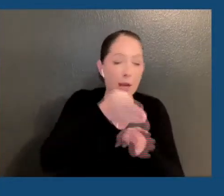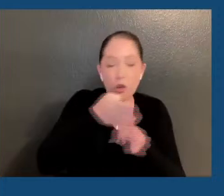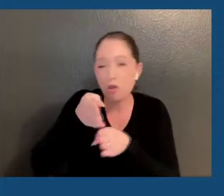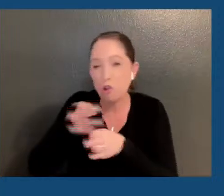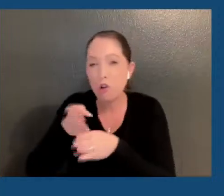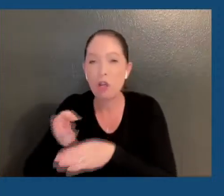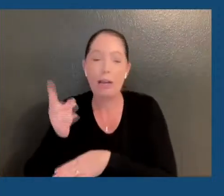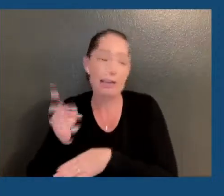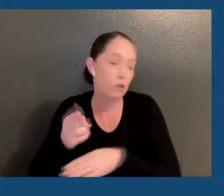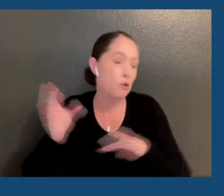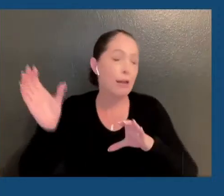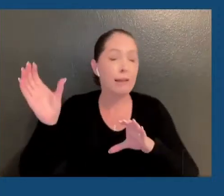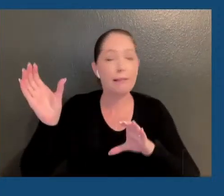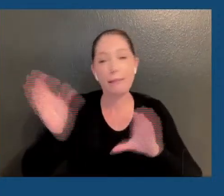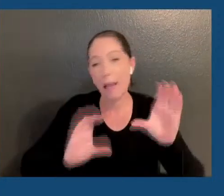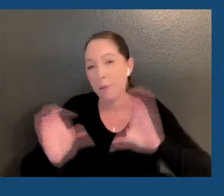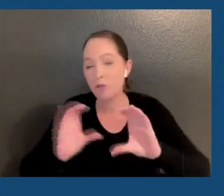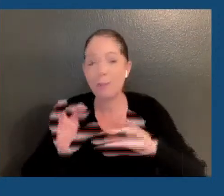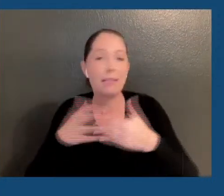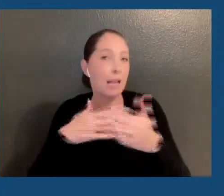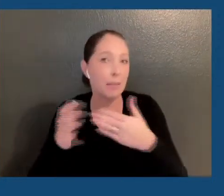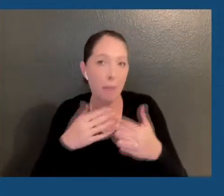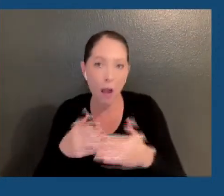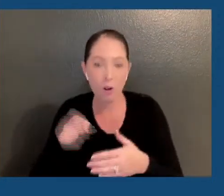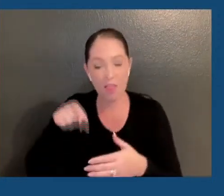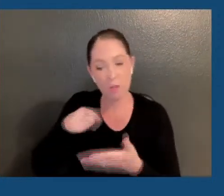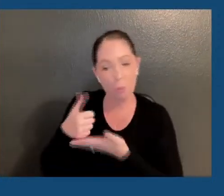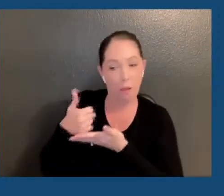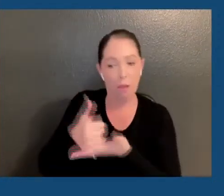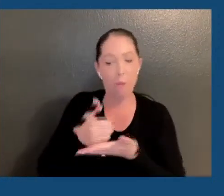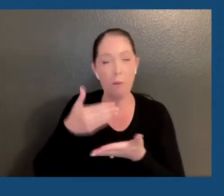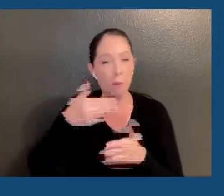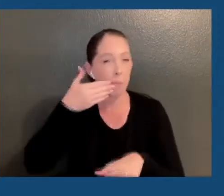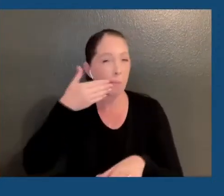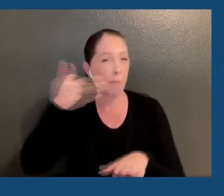chemistry, to better understand what is